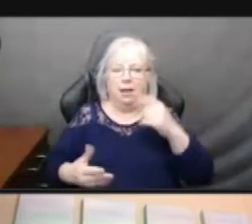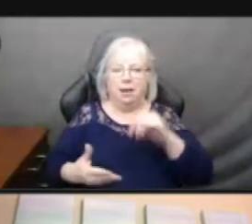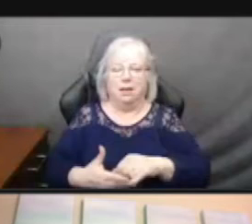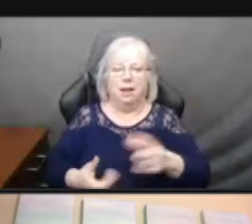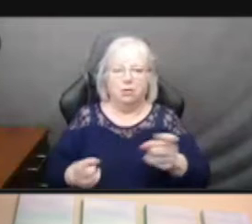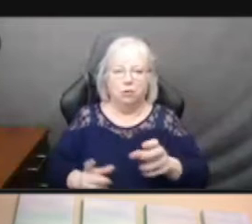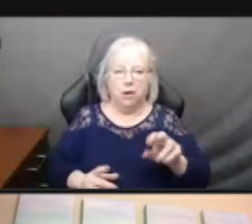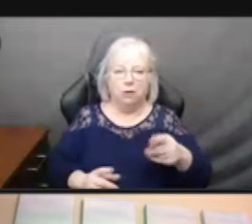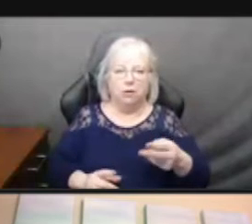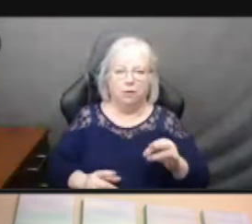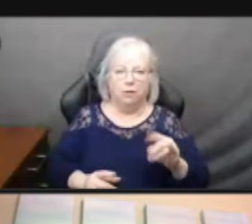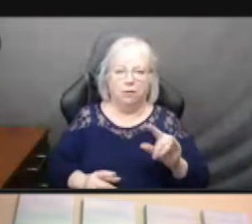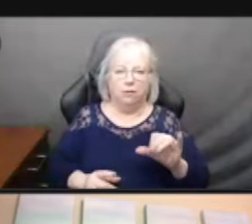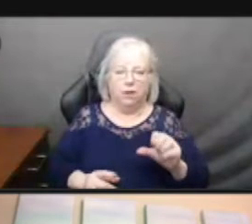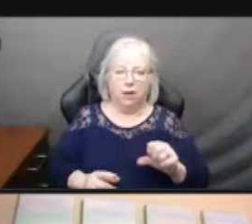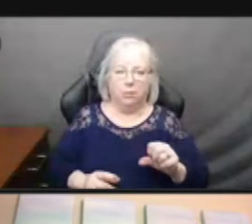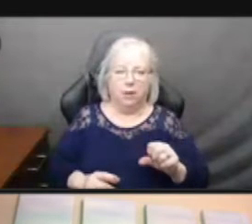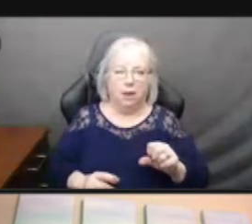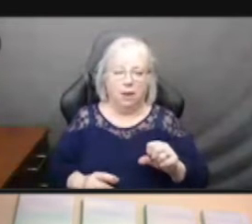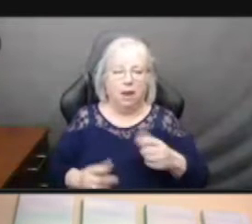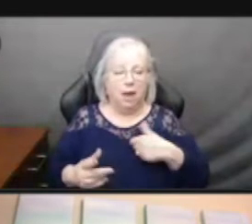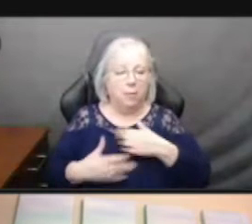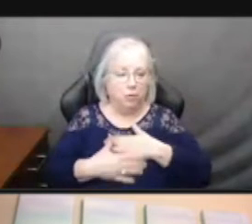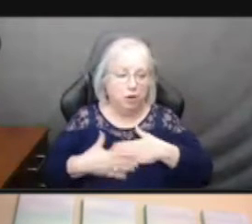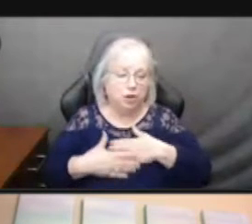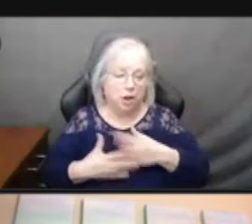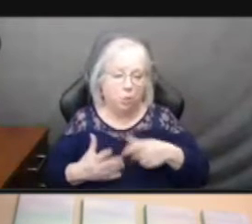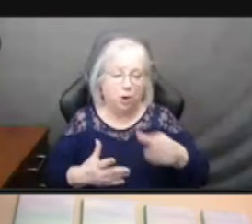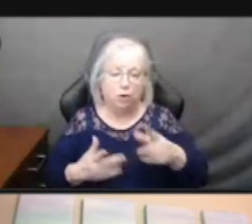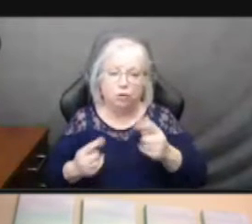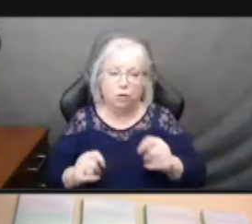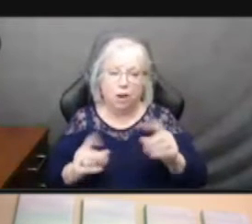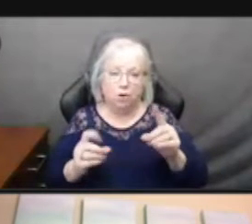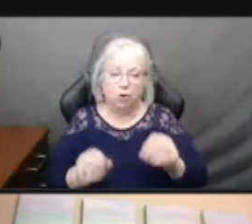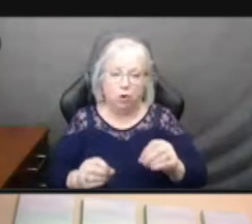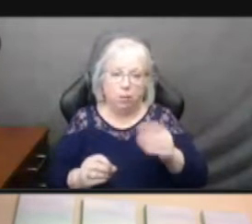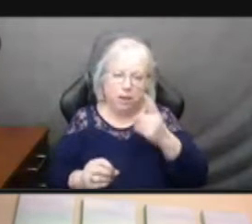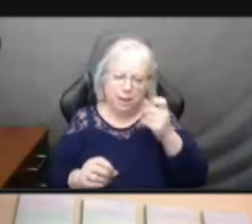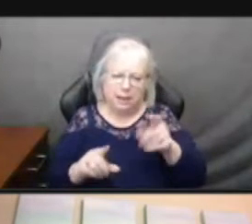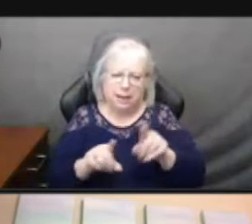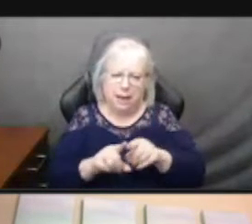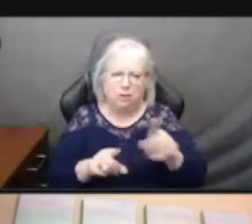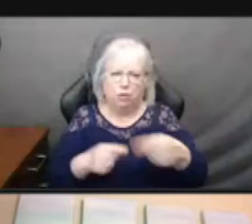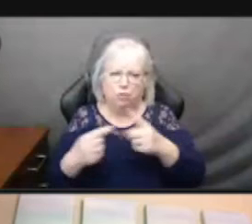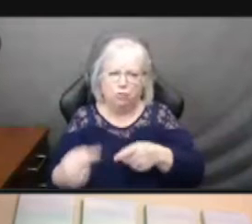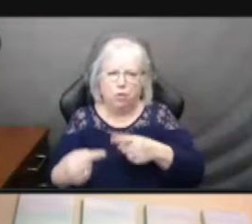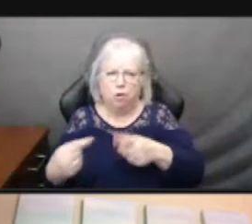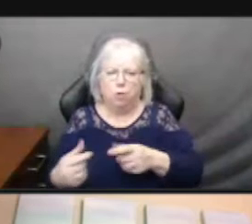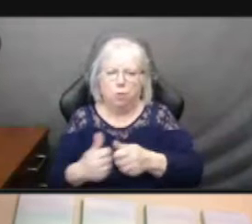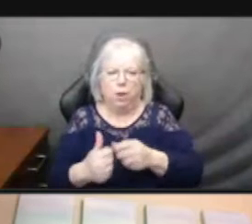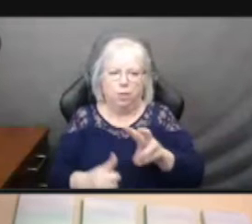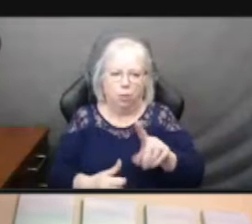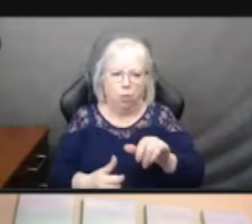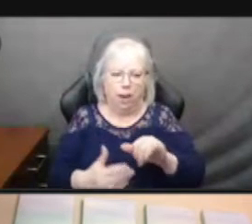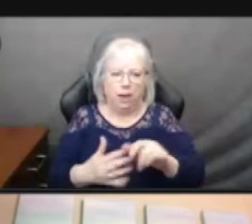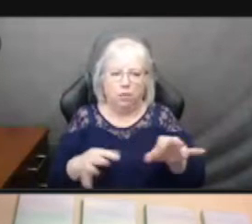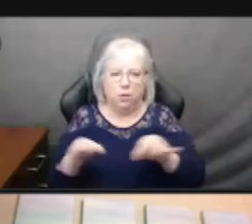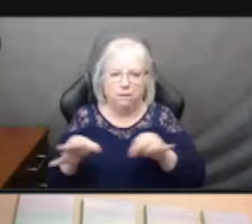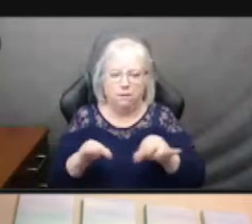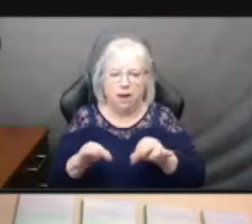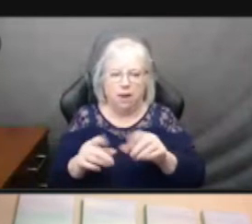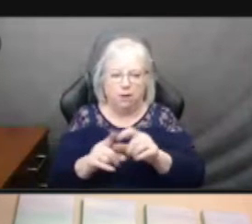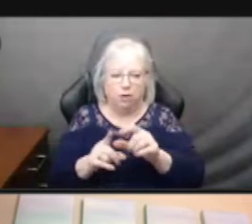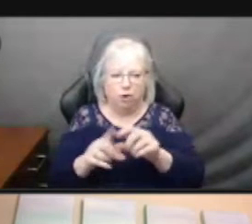Director Phillips, I really appreciate what you're trying to do, because as you struggle with how do we define small